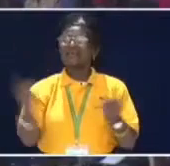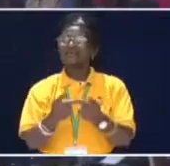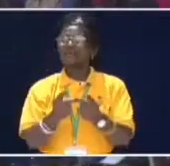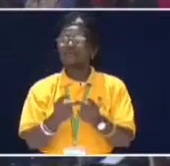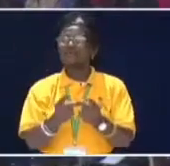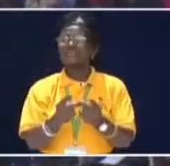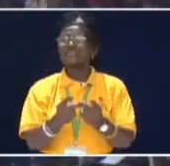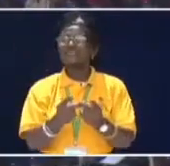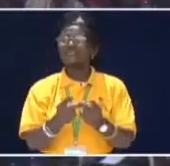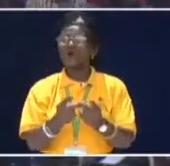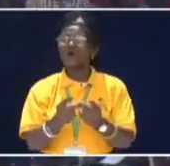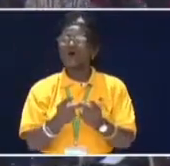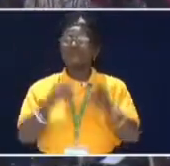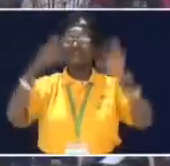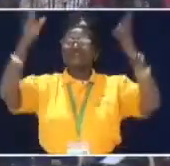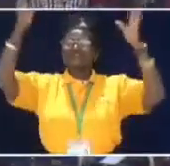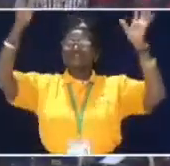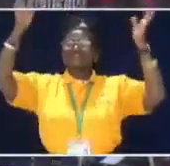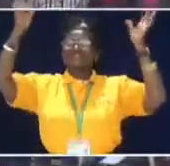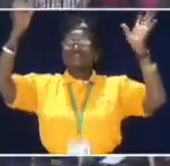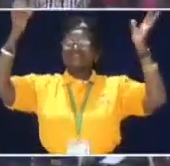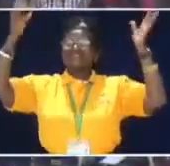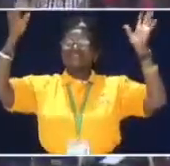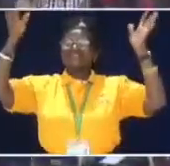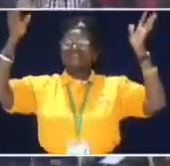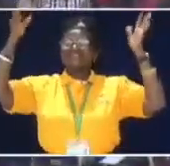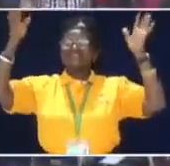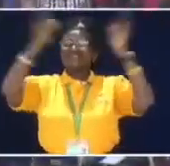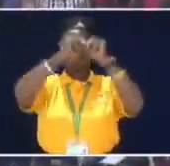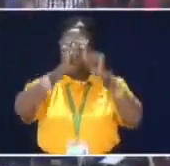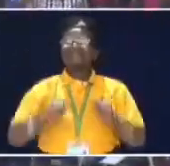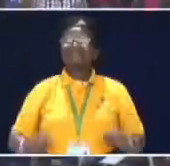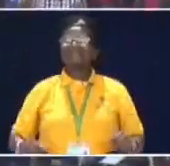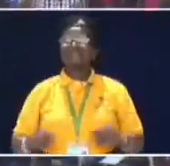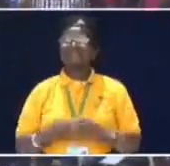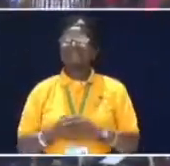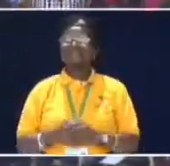Eni kan wa ti o si ni ko pada.